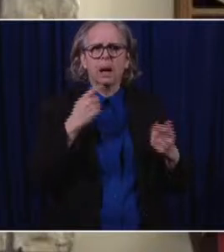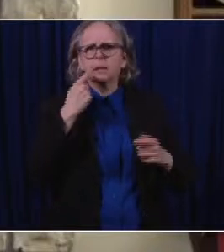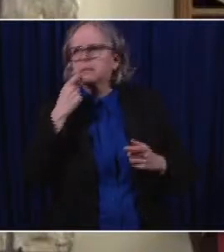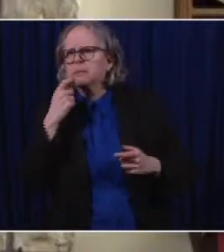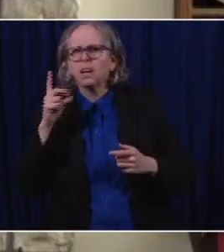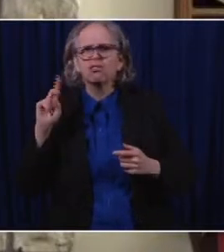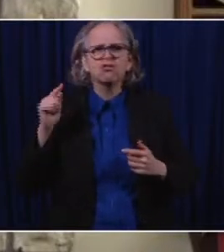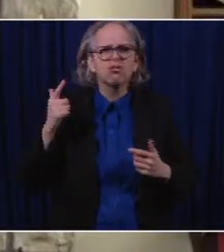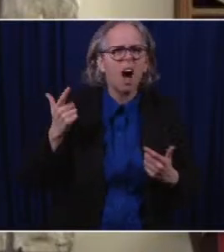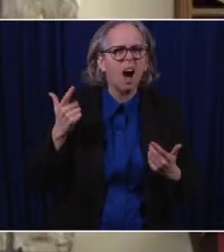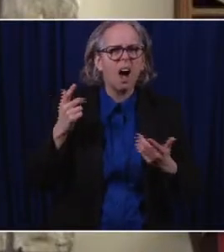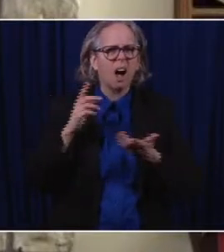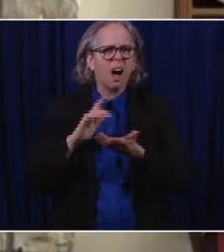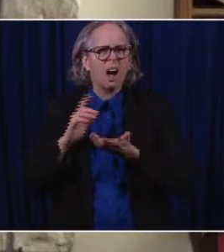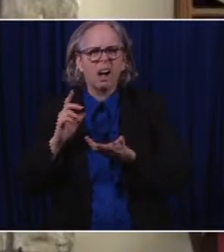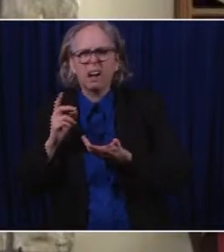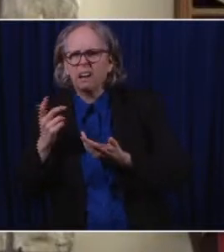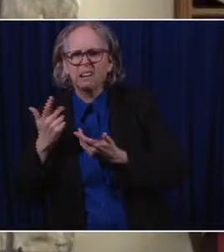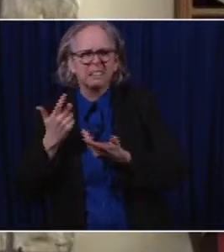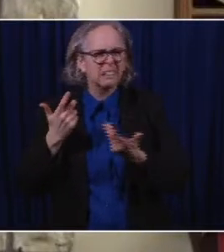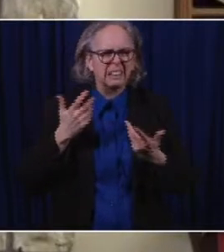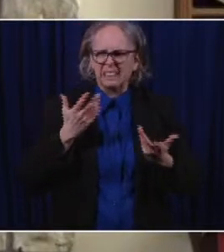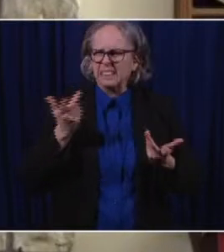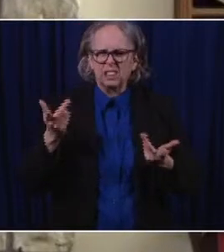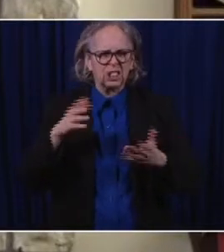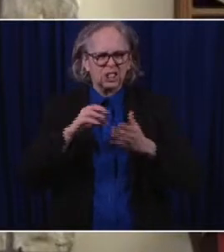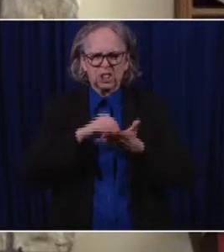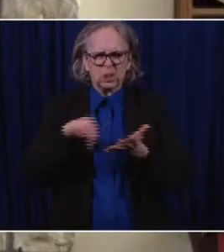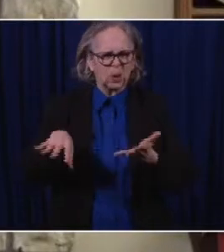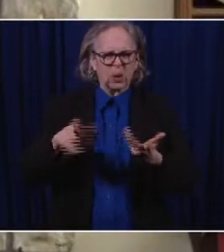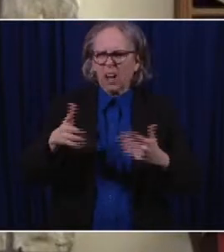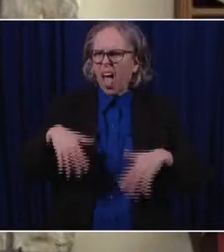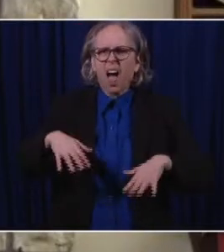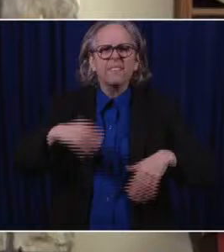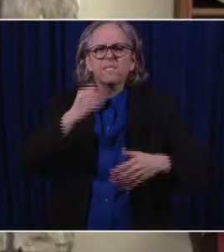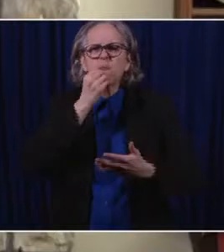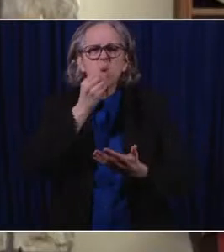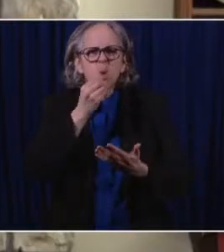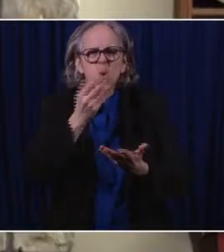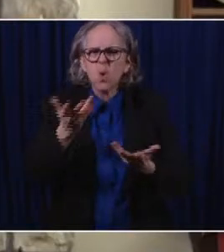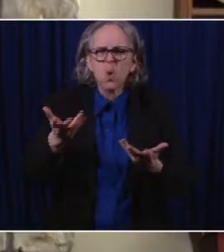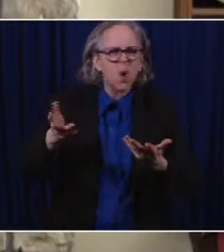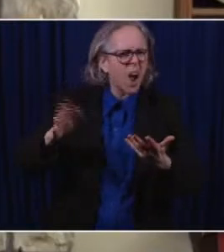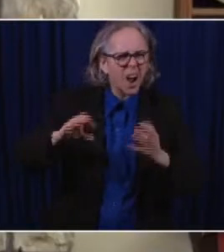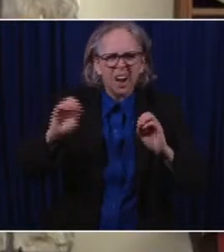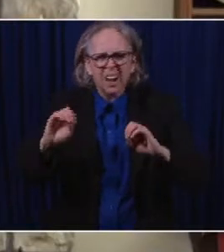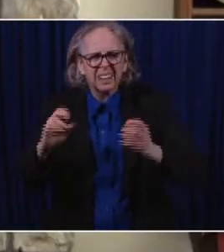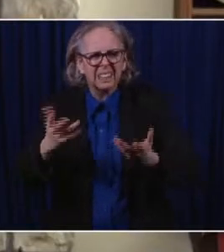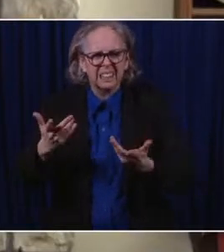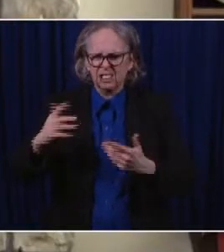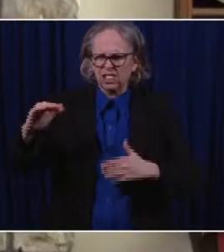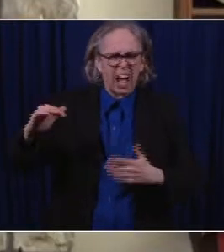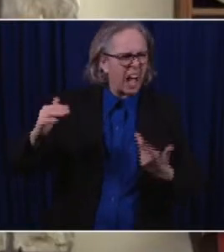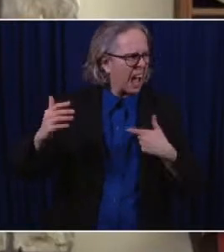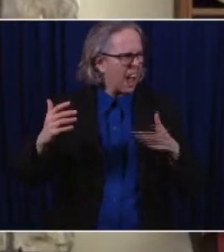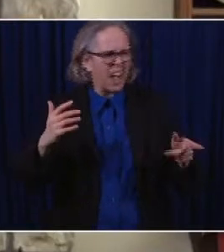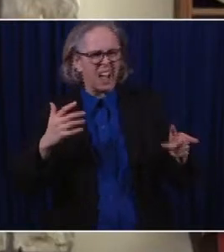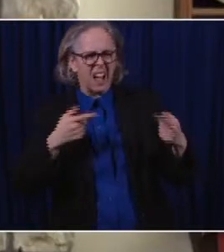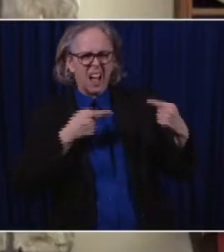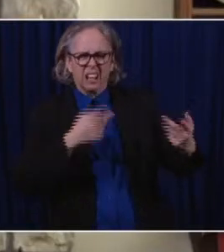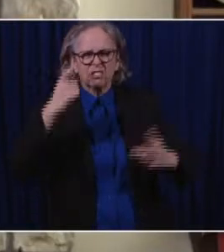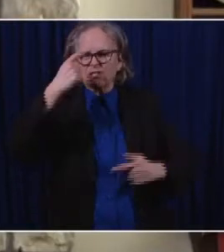because the child does not have enough to eat, or because the child has experienced some form of trauma.